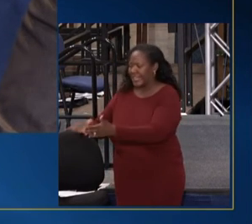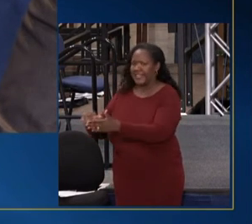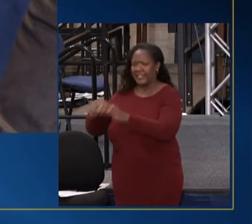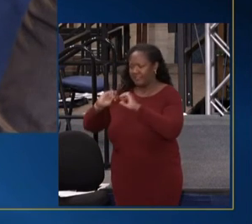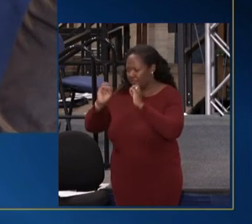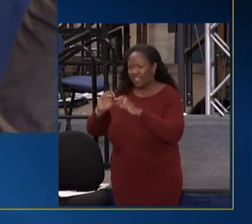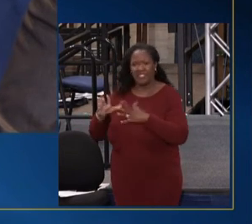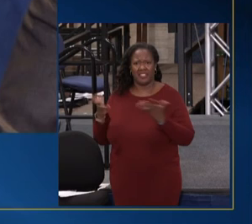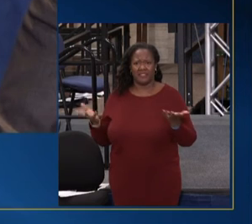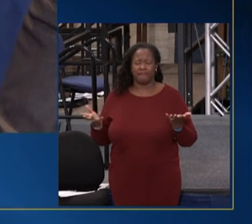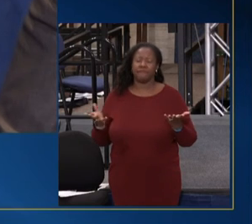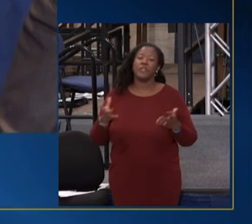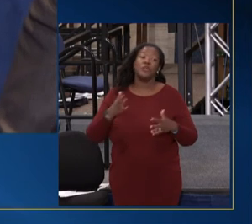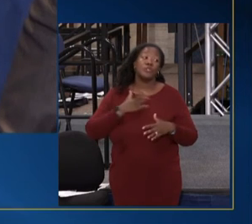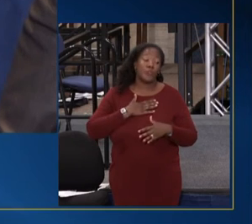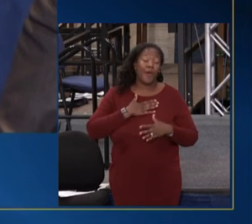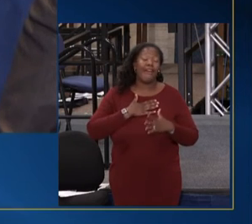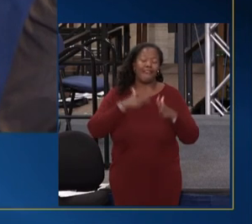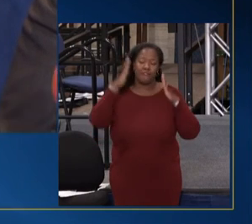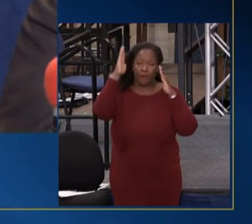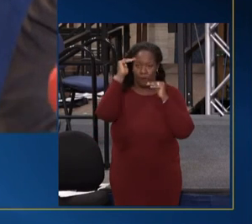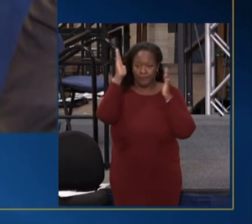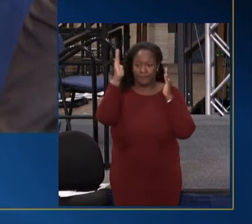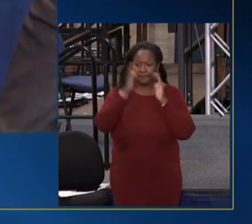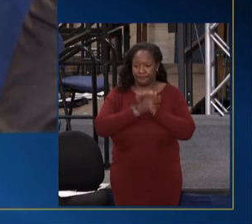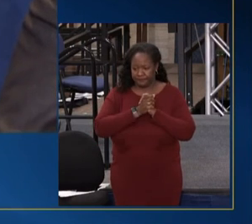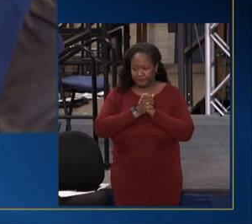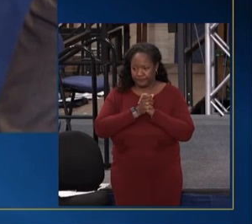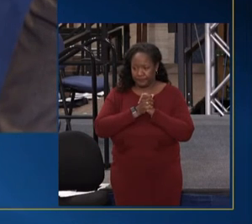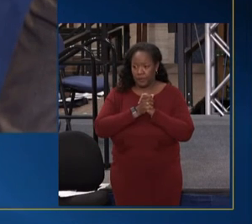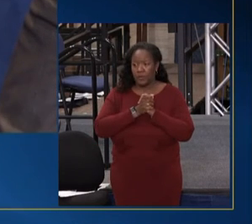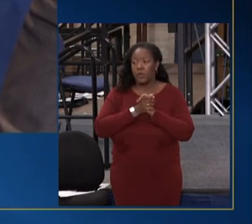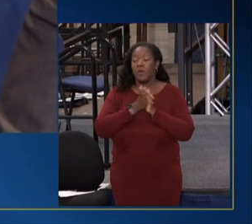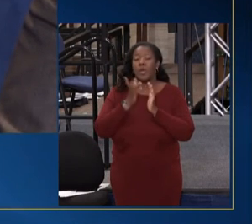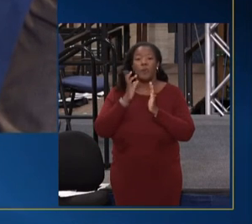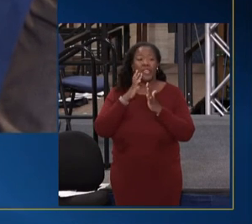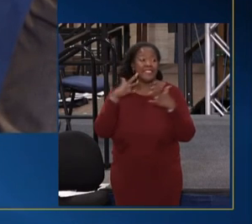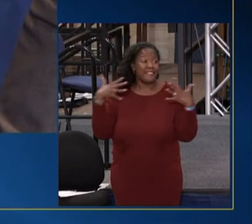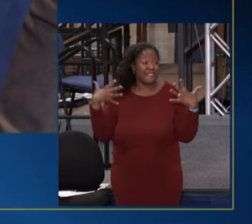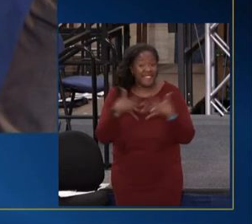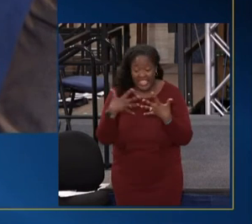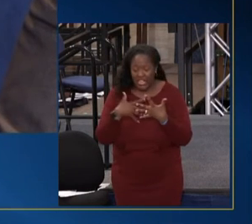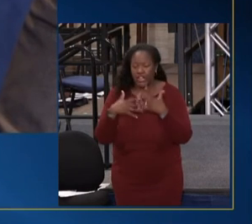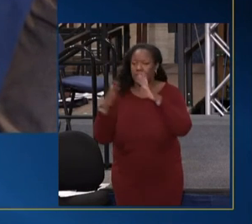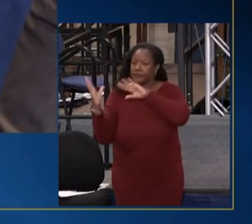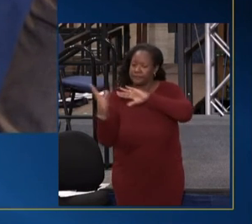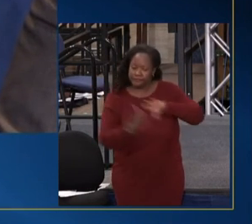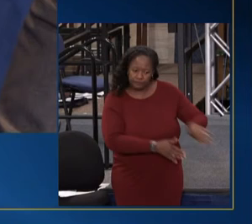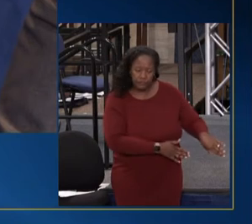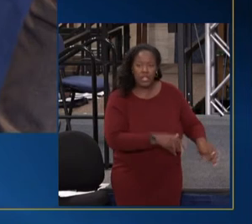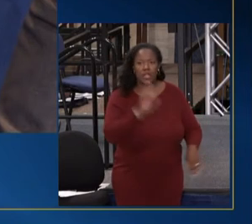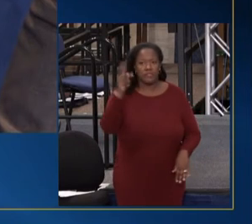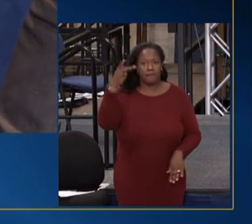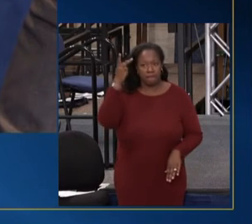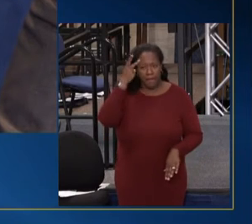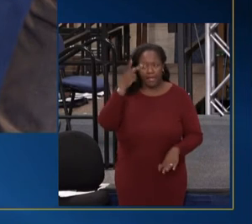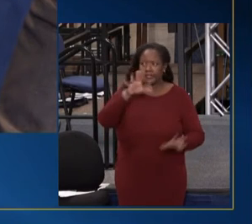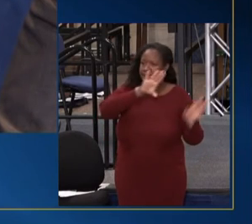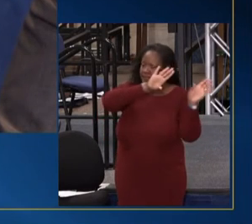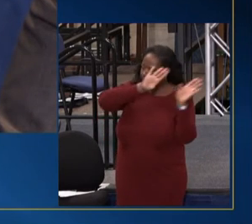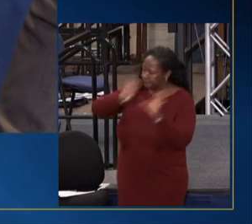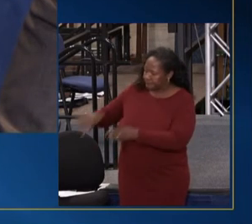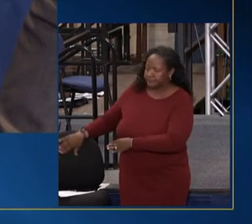So it really gives me hope, because when we take away the fear-mongering, the politics, we see